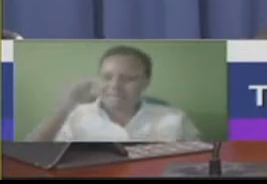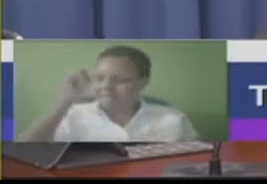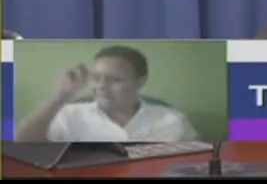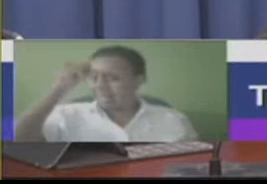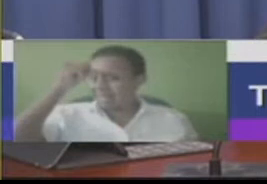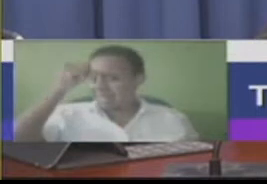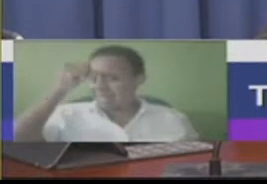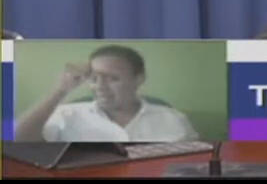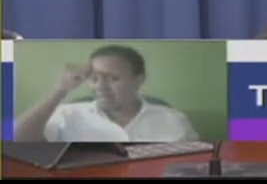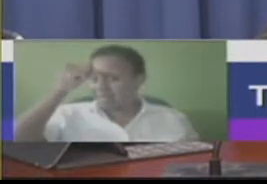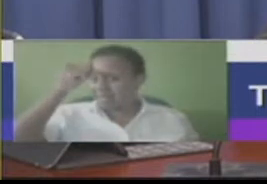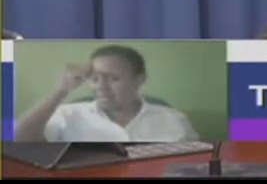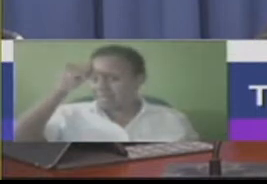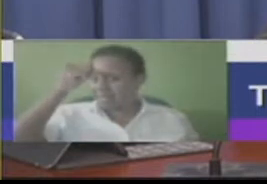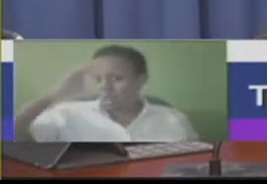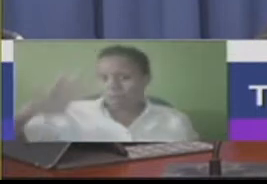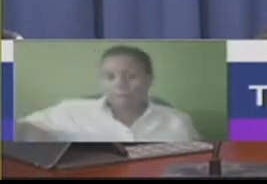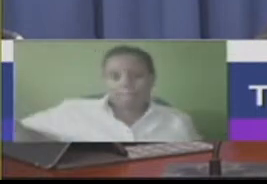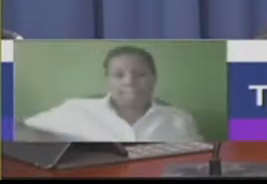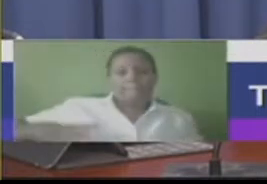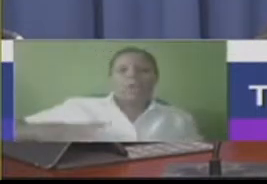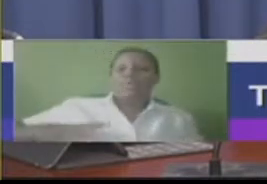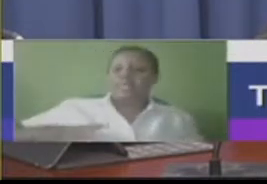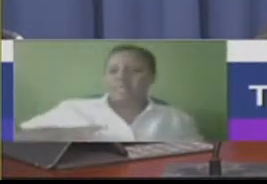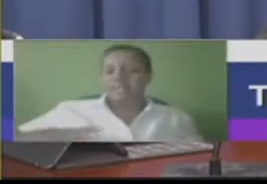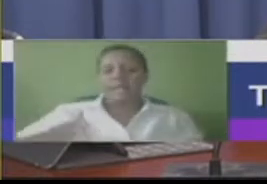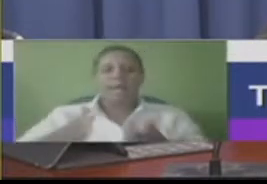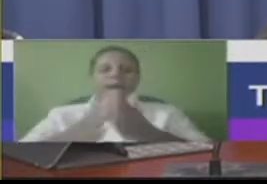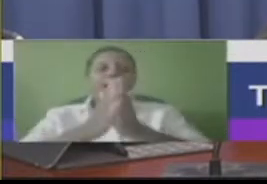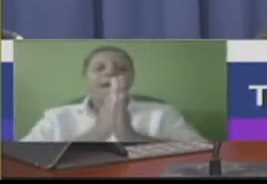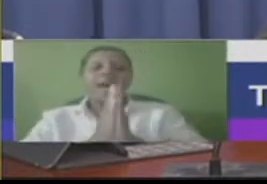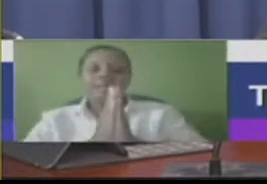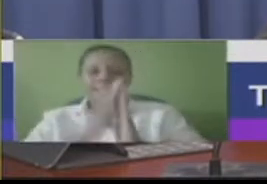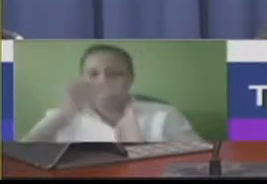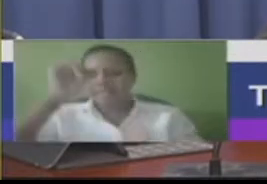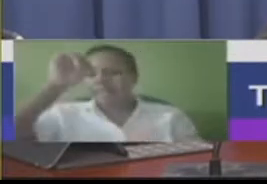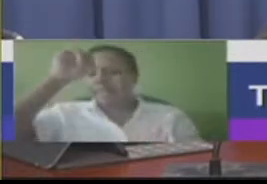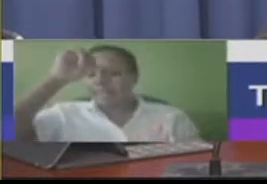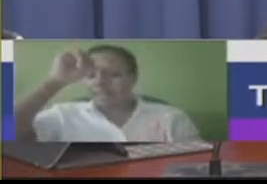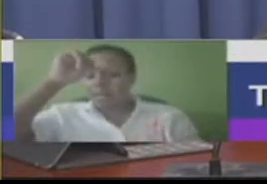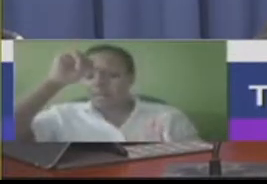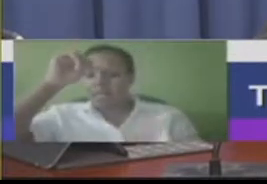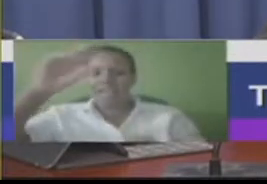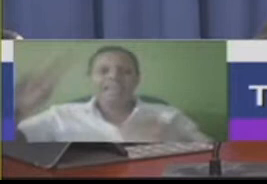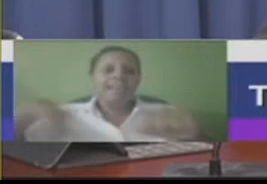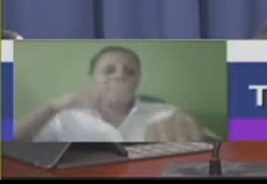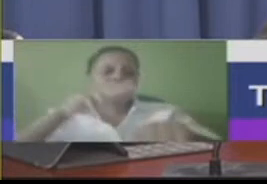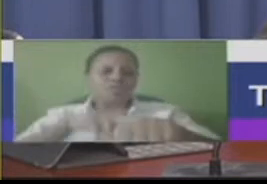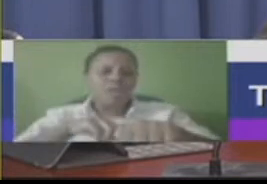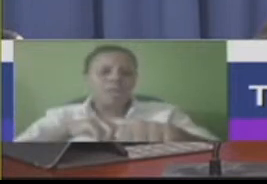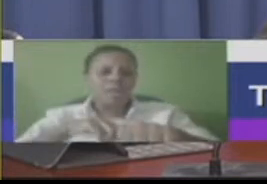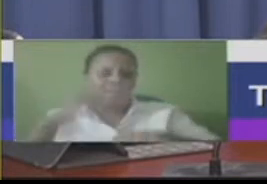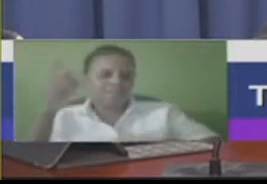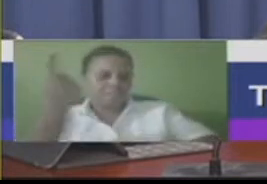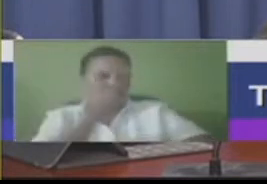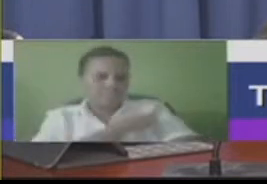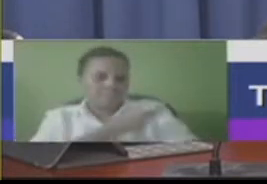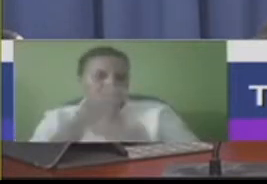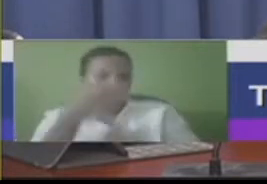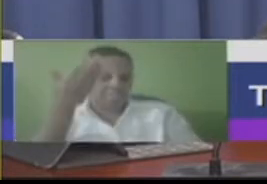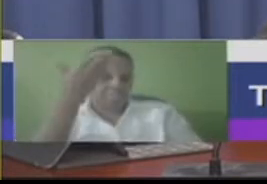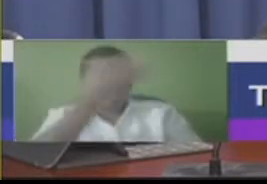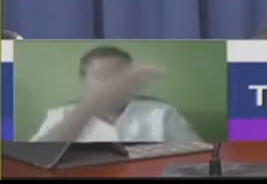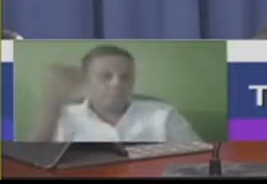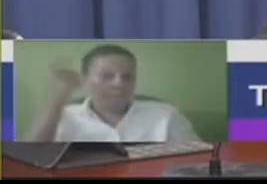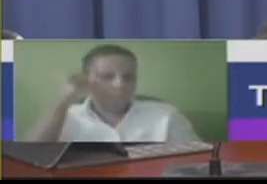that Indian nationals in Trinidad be vaccinated from that gift. That was done. A similar request was made when